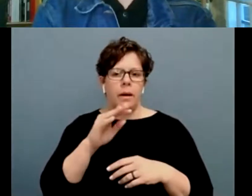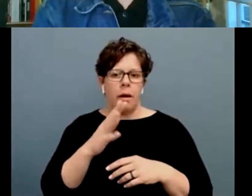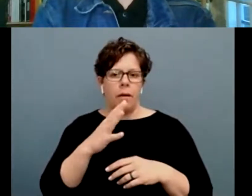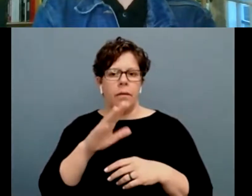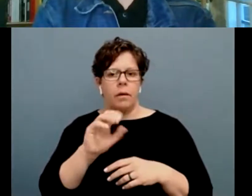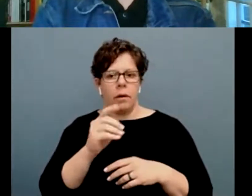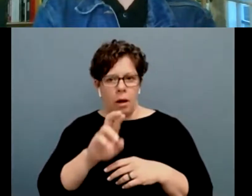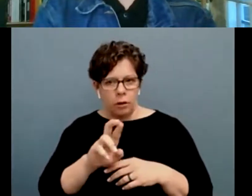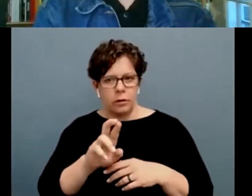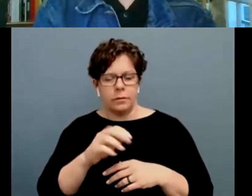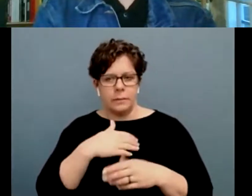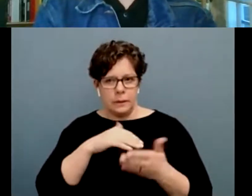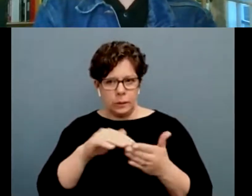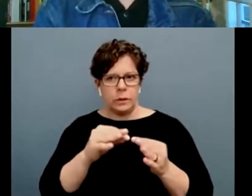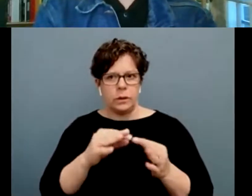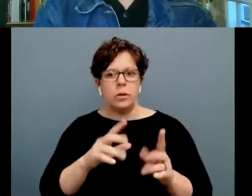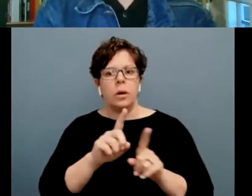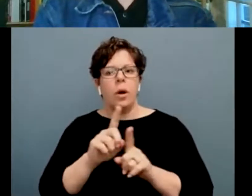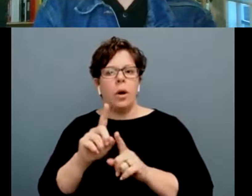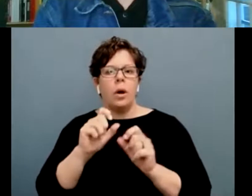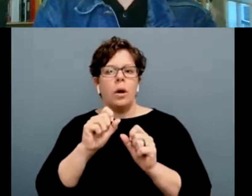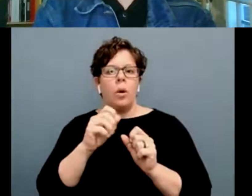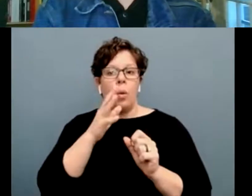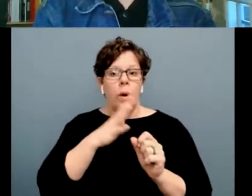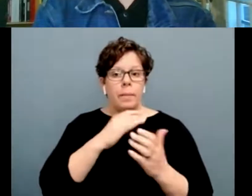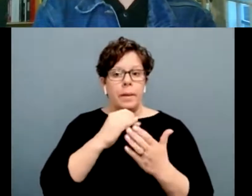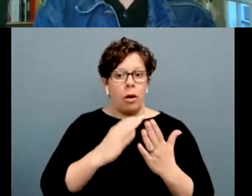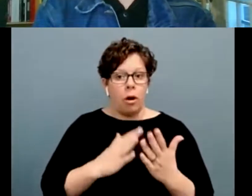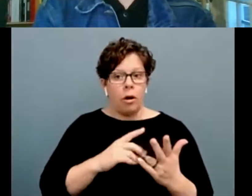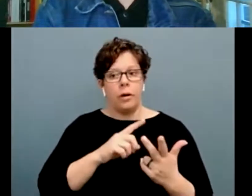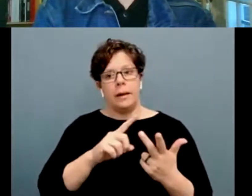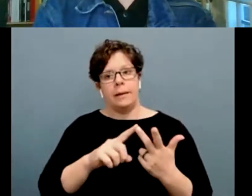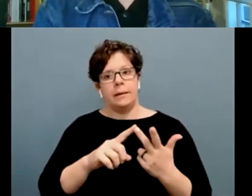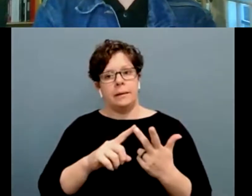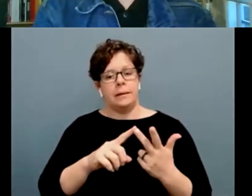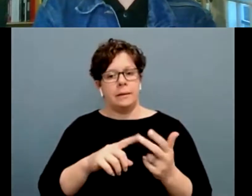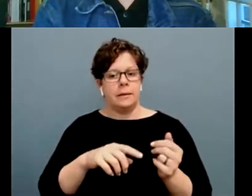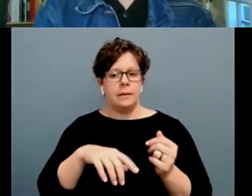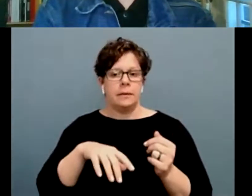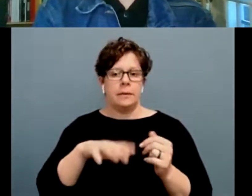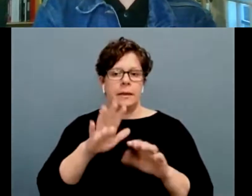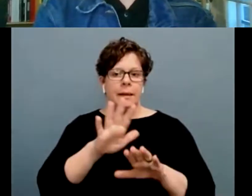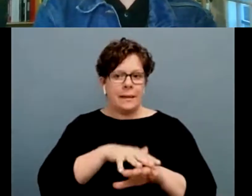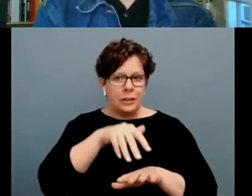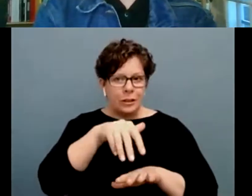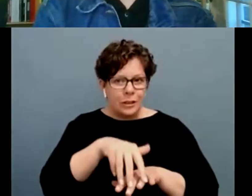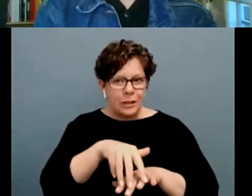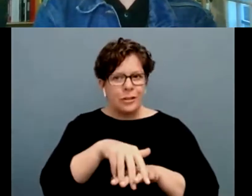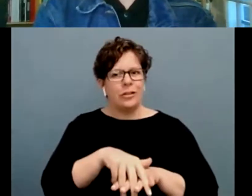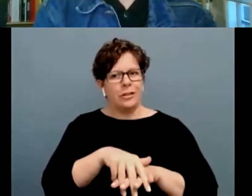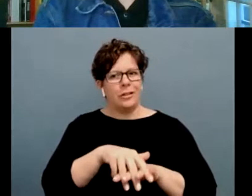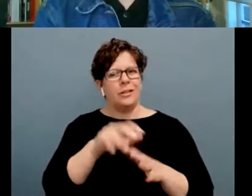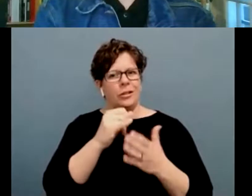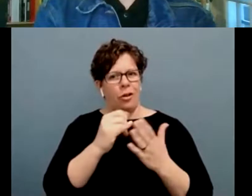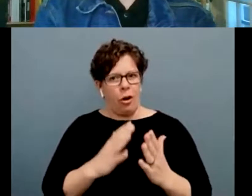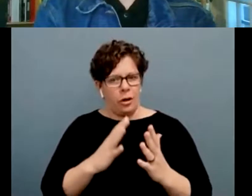representation, not perhaps strong as we would like. And so it also was very unique in that, as we